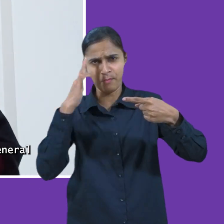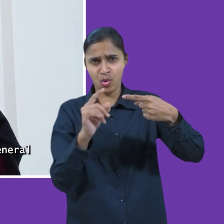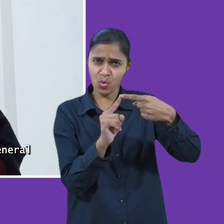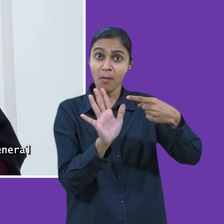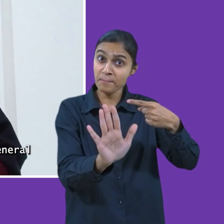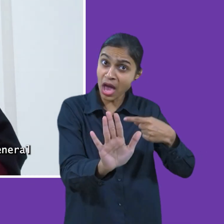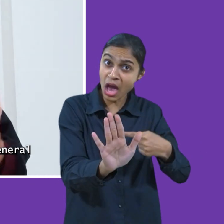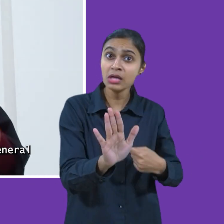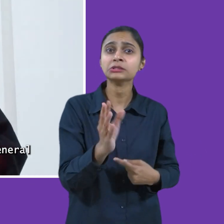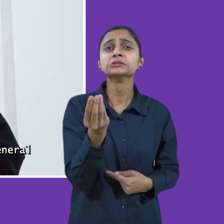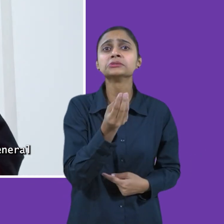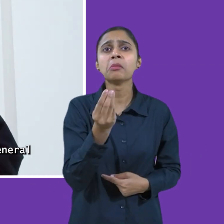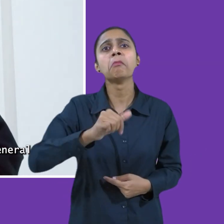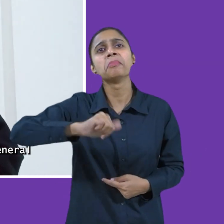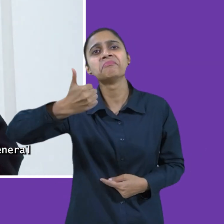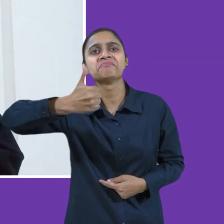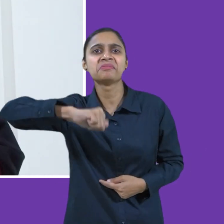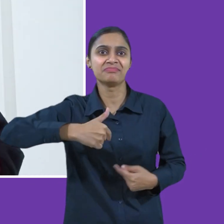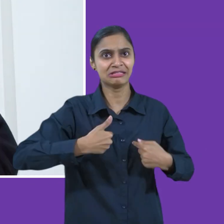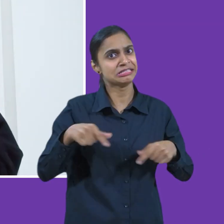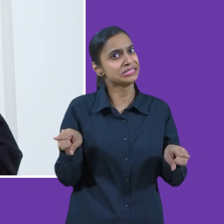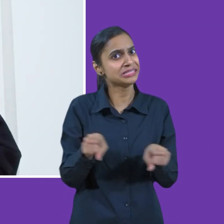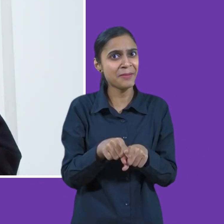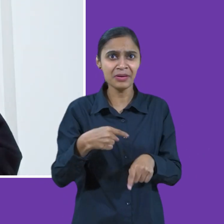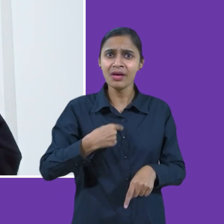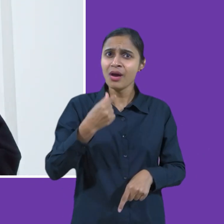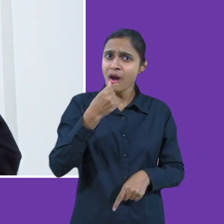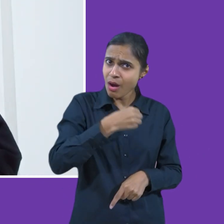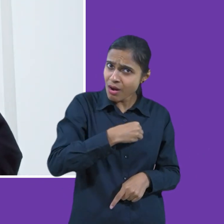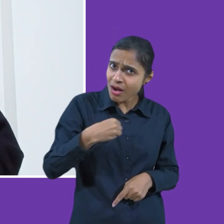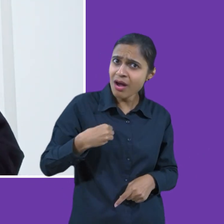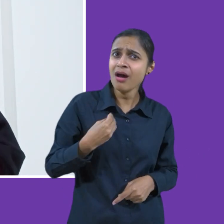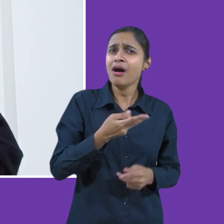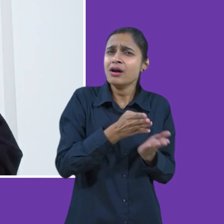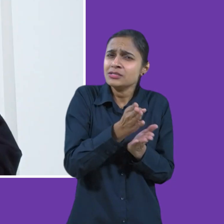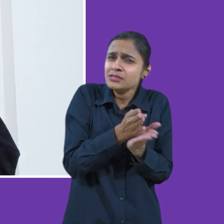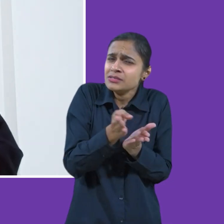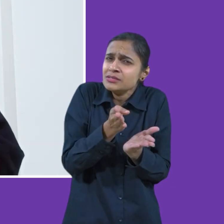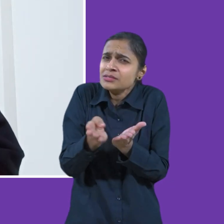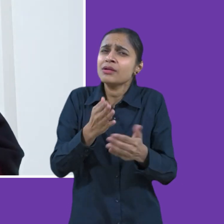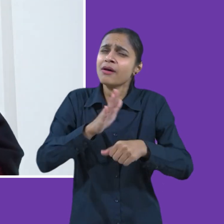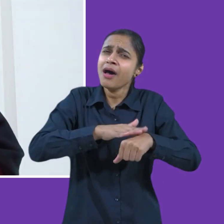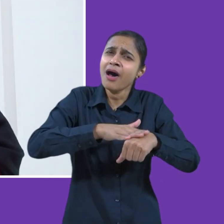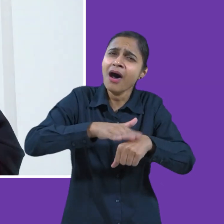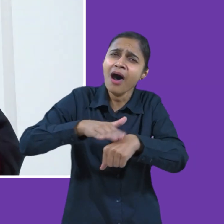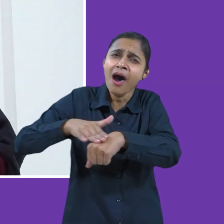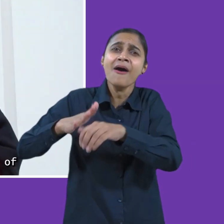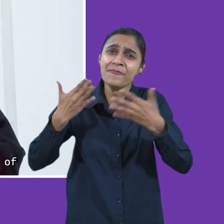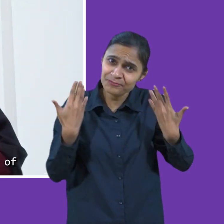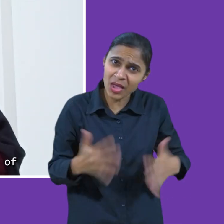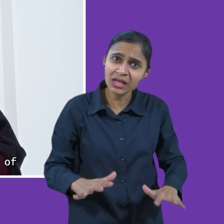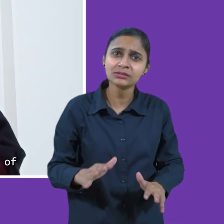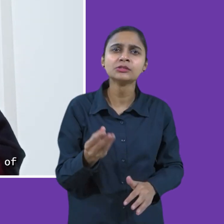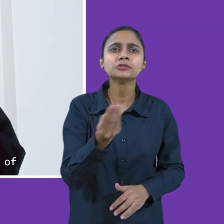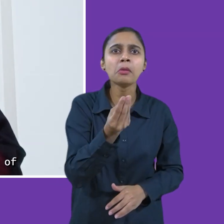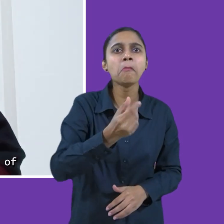me stabilize vitiligo is my general lifestyle, overall lifestyle habit, whatever it is, even through food.